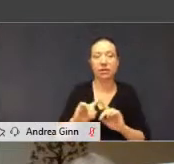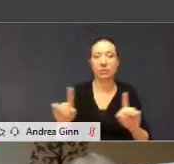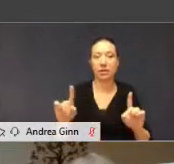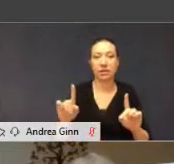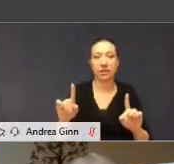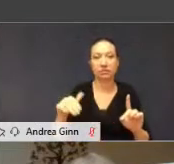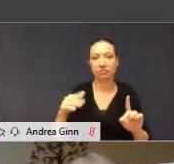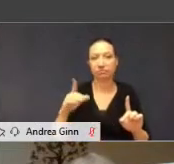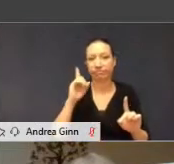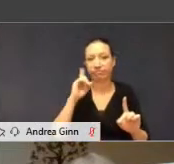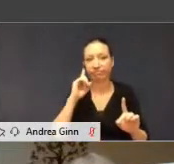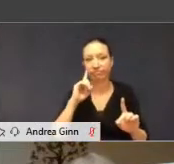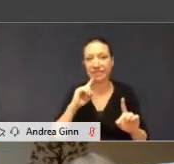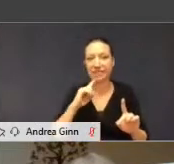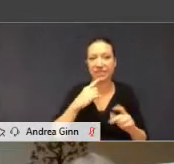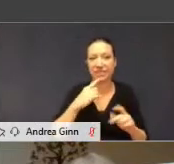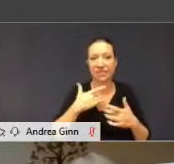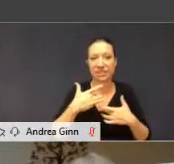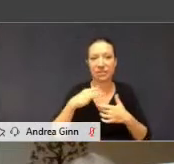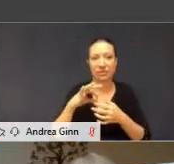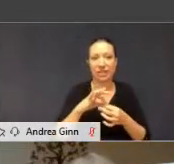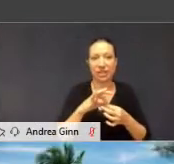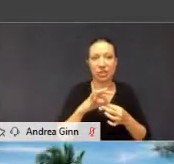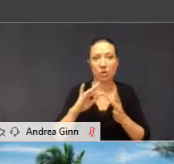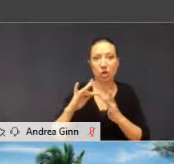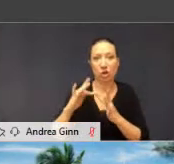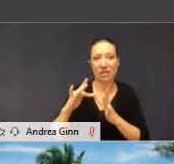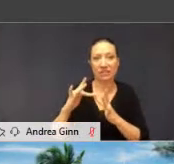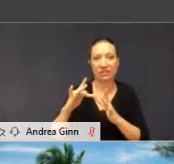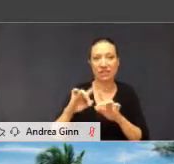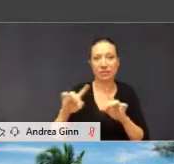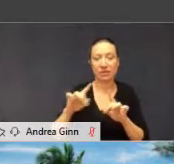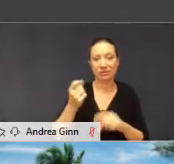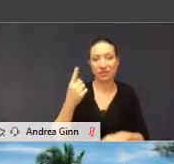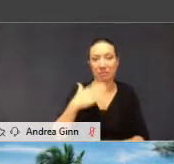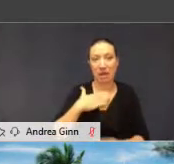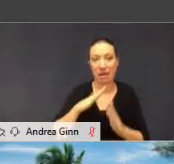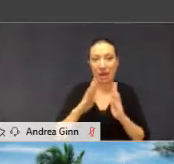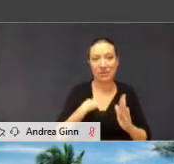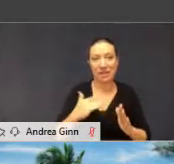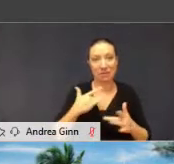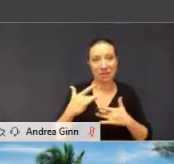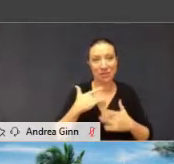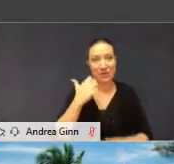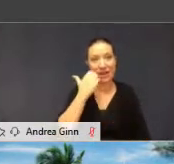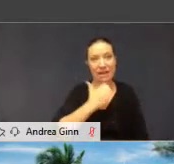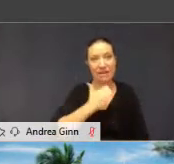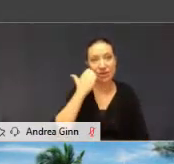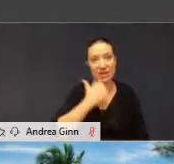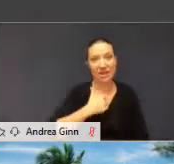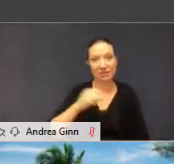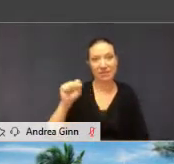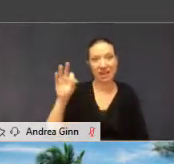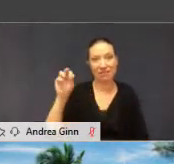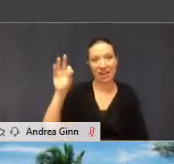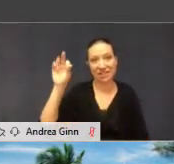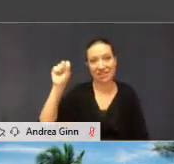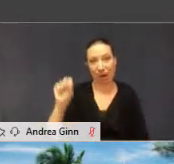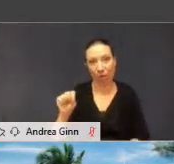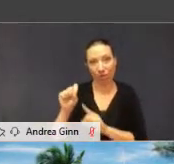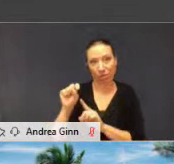about connectivity, although I will tell you at my house, I have those concerns every day on the south side of Santa Fe, so they're probably very